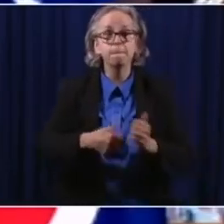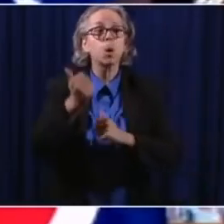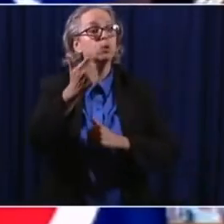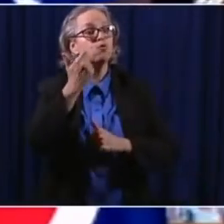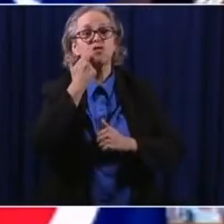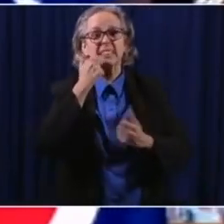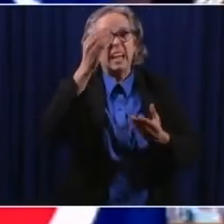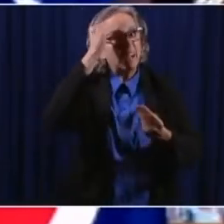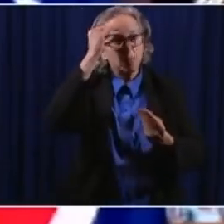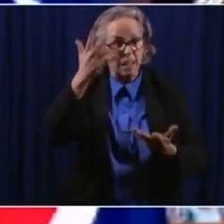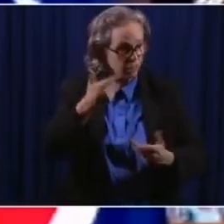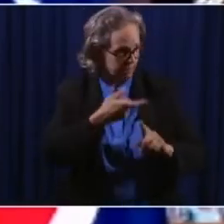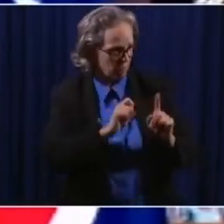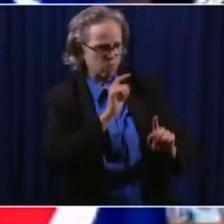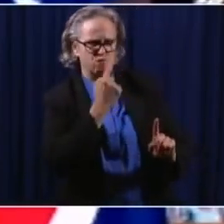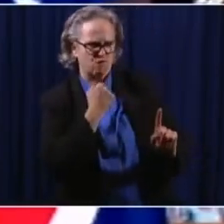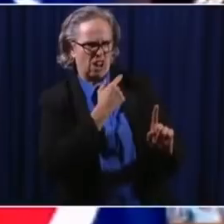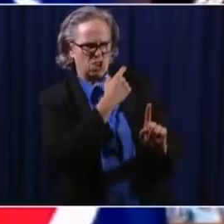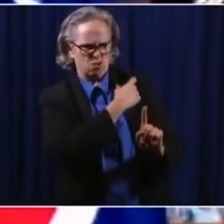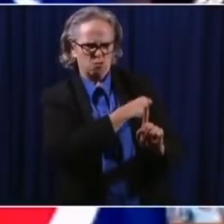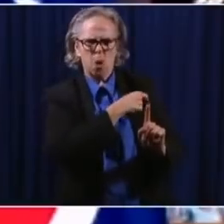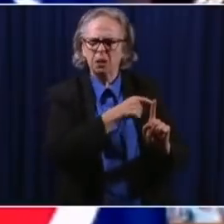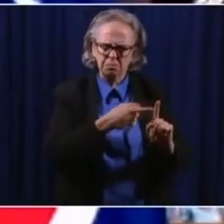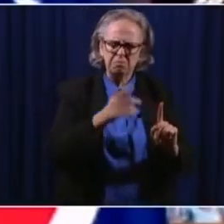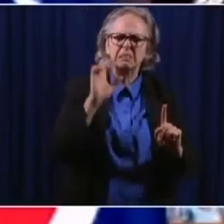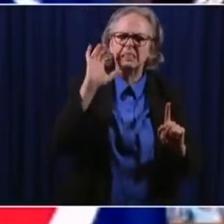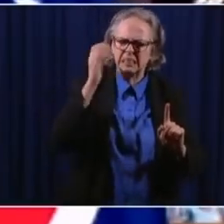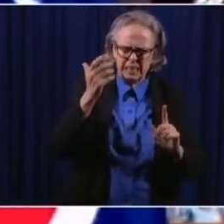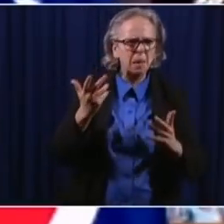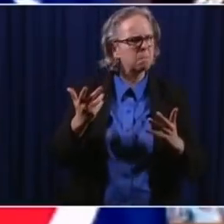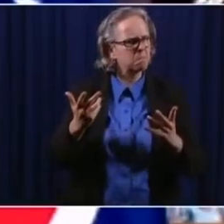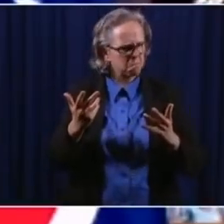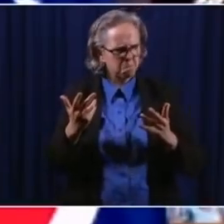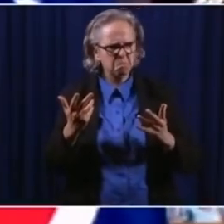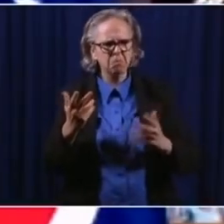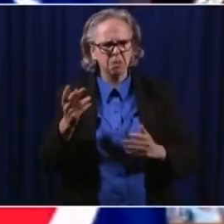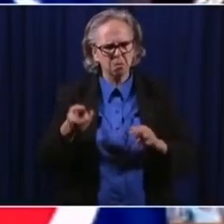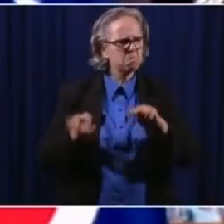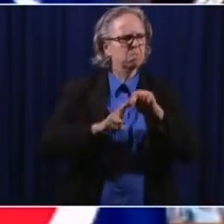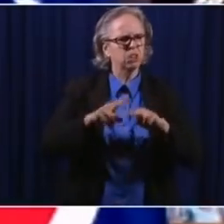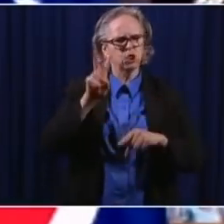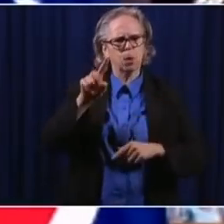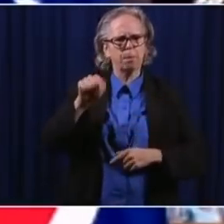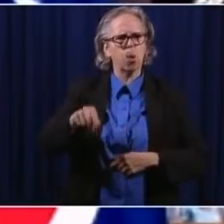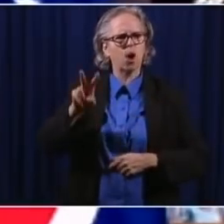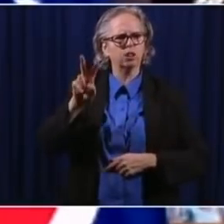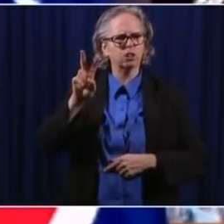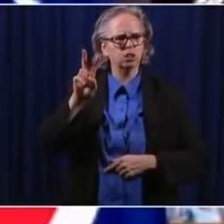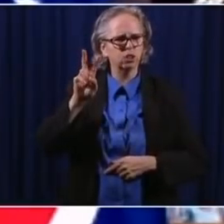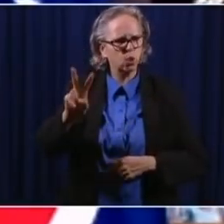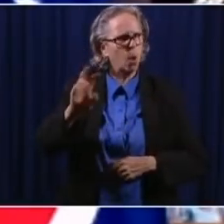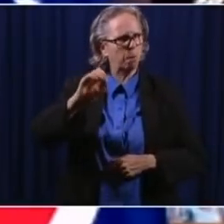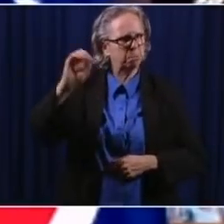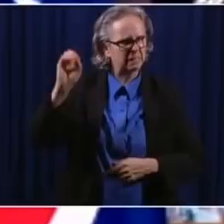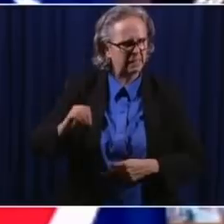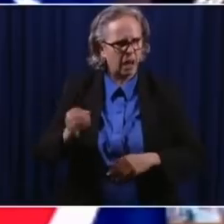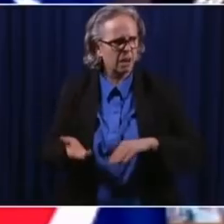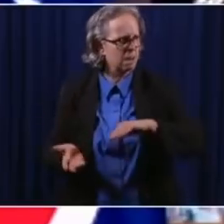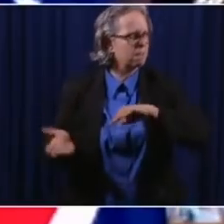uptick of on that number. About 2.2% of the population that gets tested at the American Red Cross has